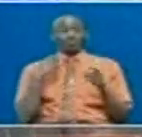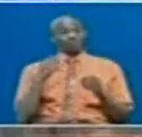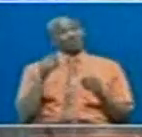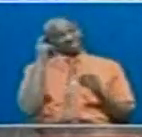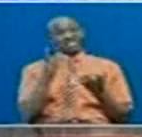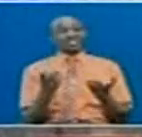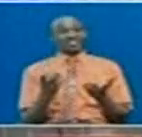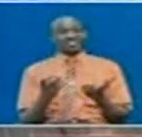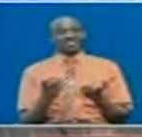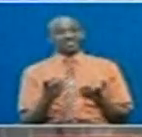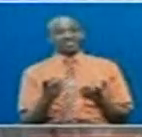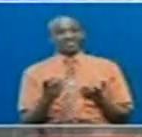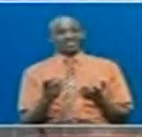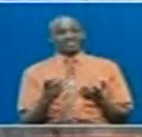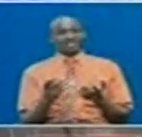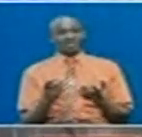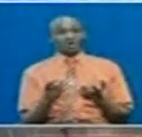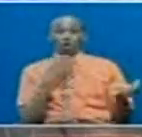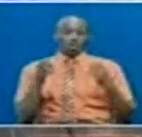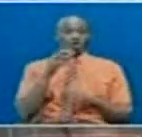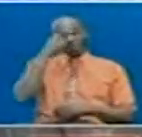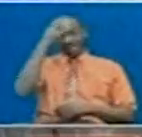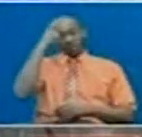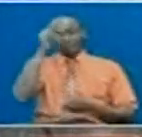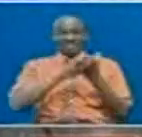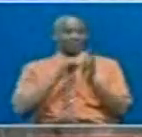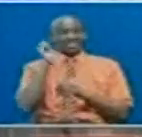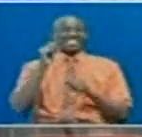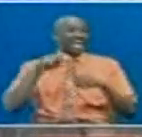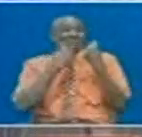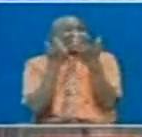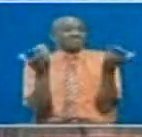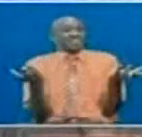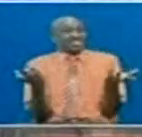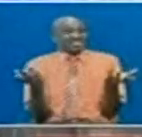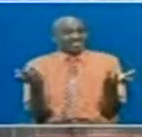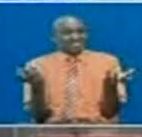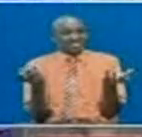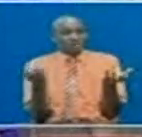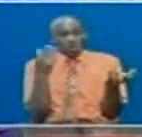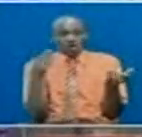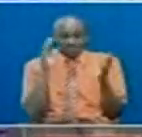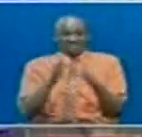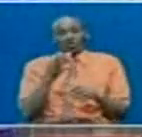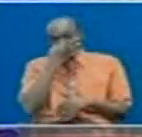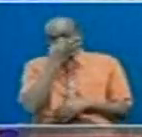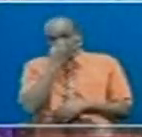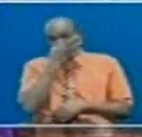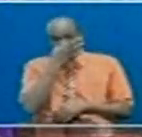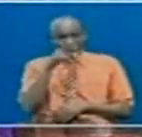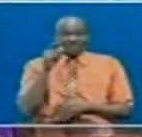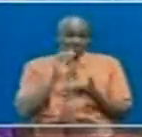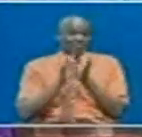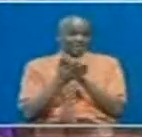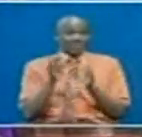yeah. Or even the likes of Wetangula, or for that matter, the bull was to become a